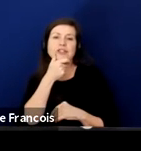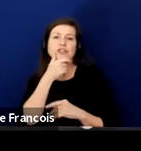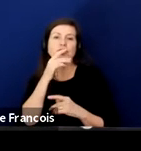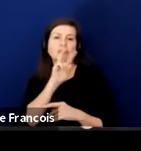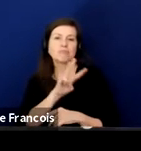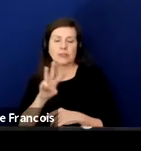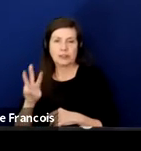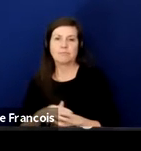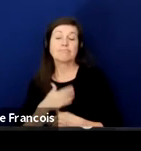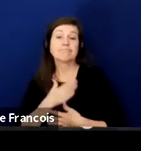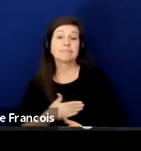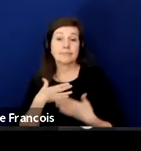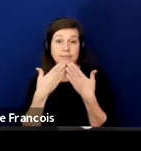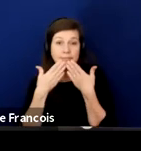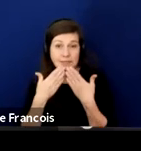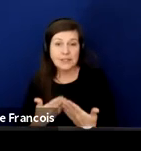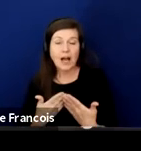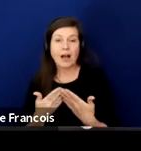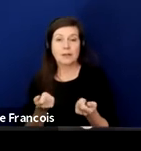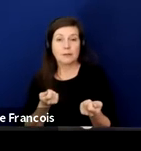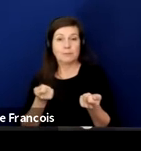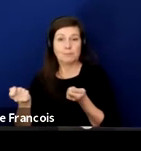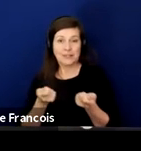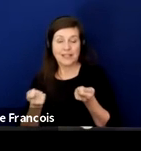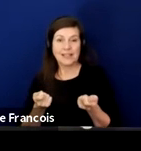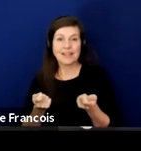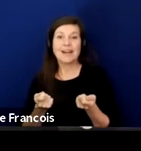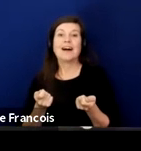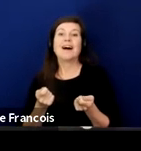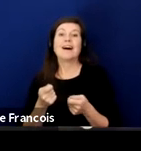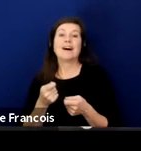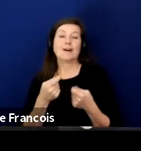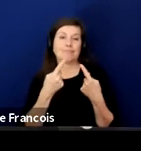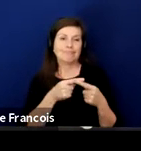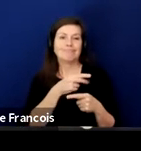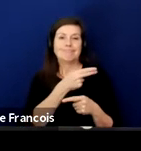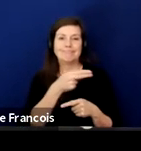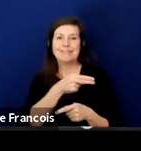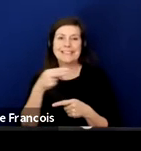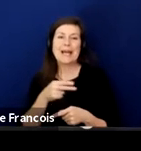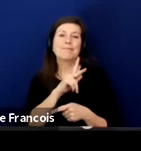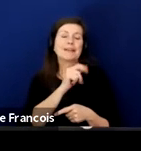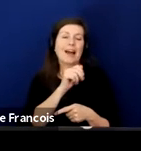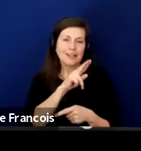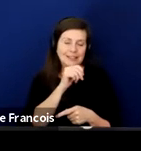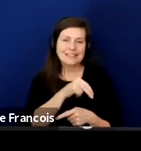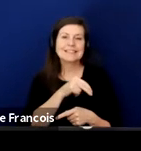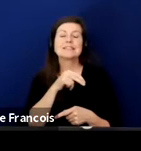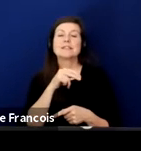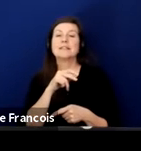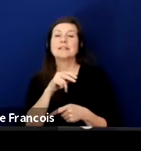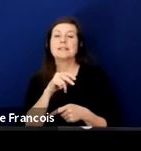to thank my co-moderators, Kato and Mira and Jakob, and of course Eva, as always, for